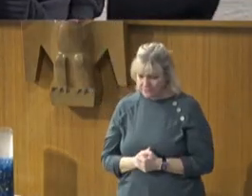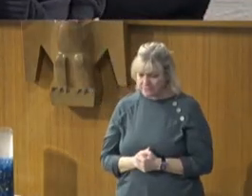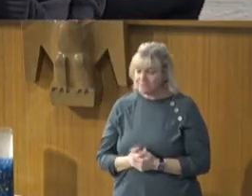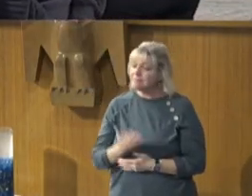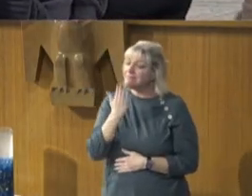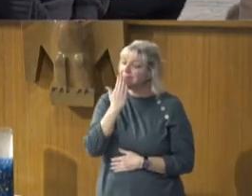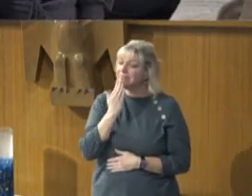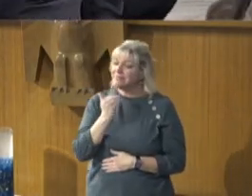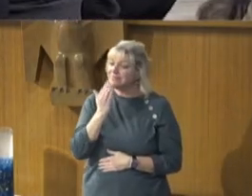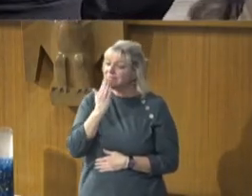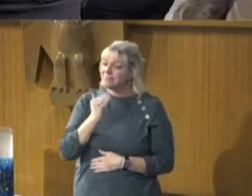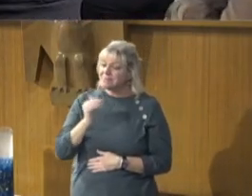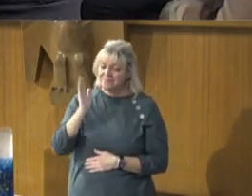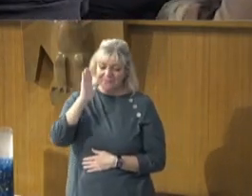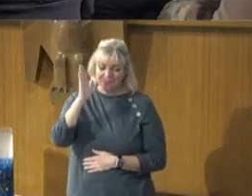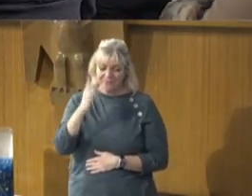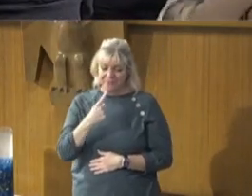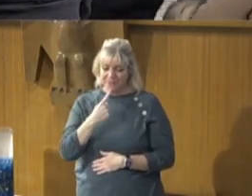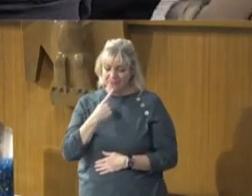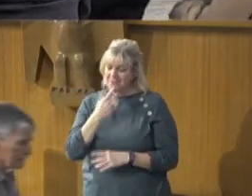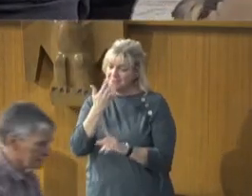Baby, I'll miss you